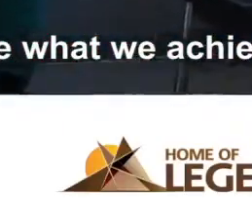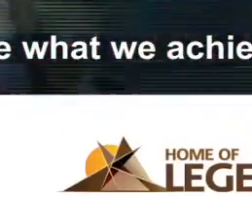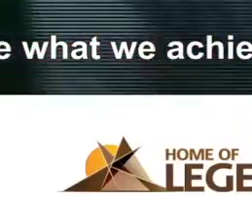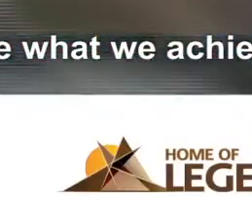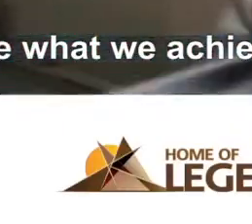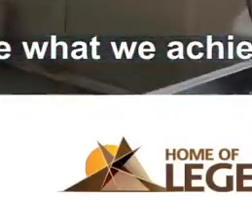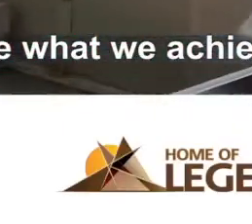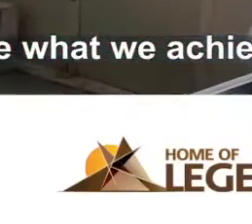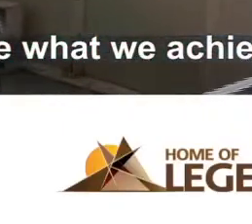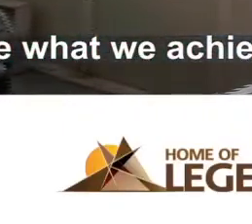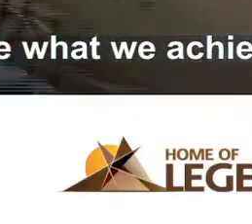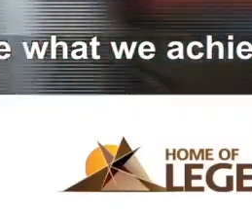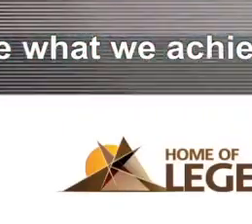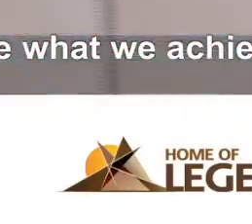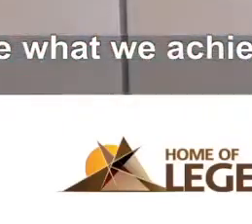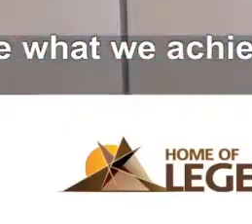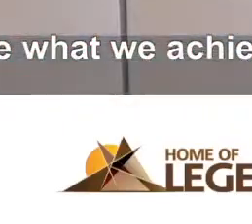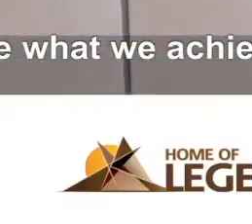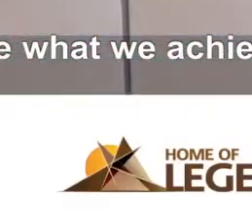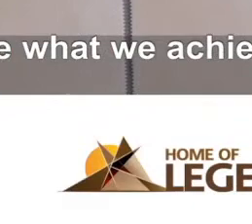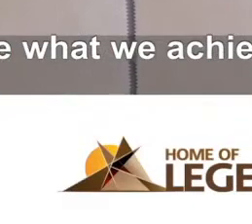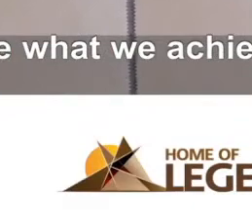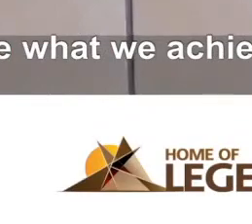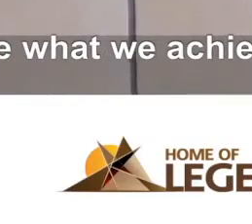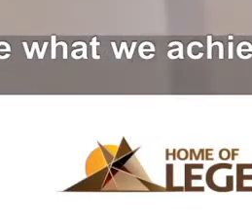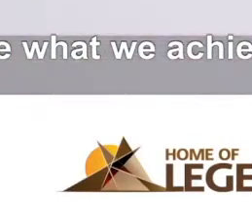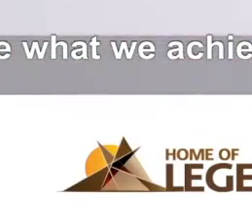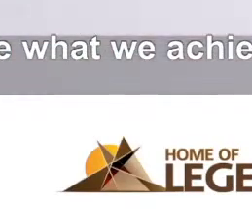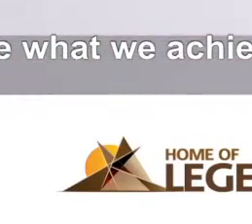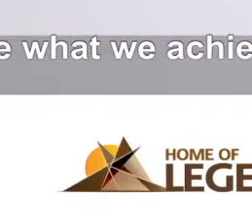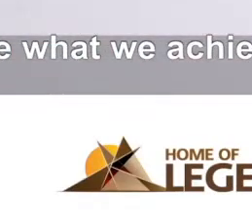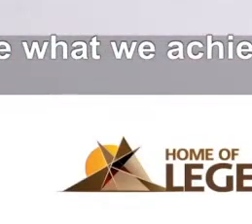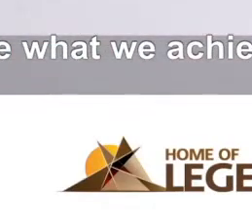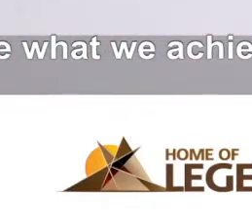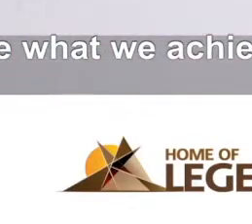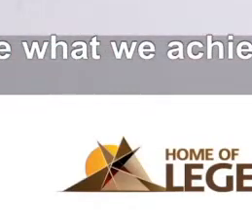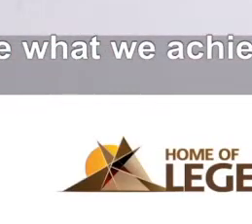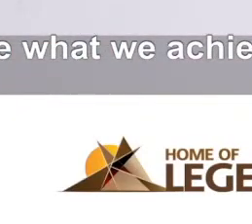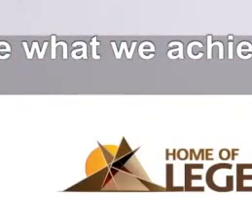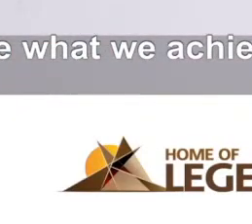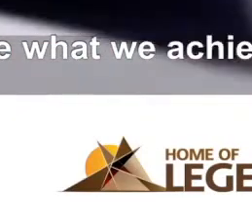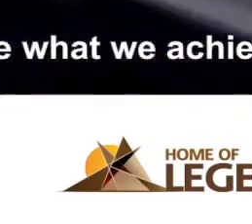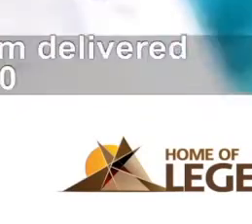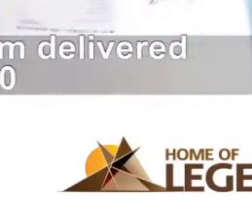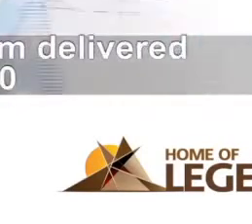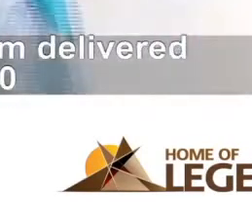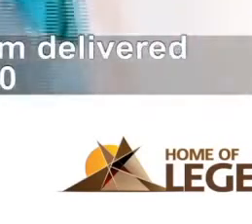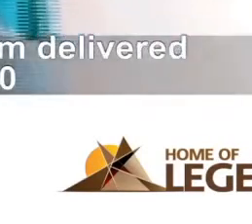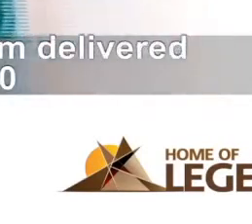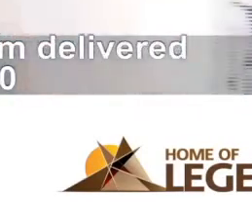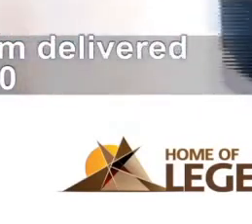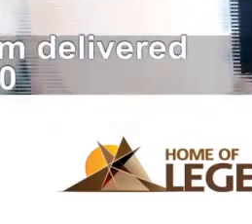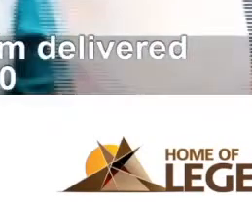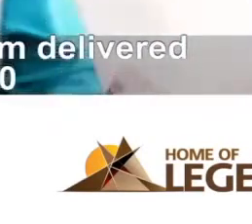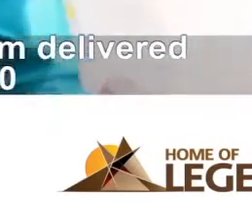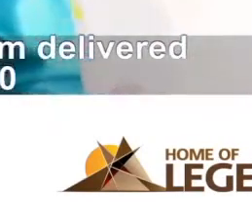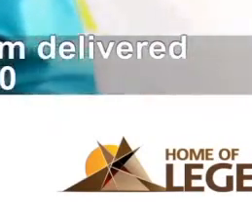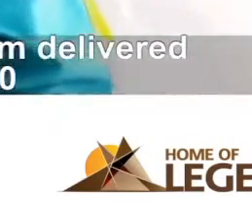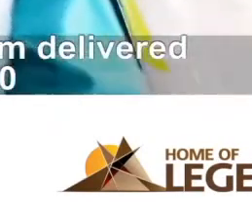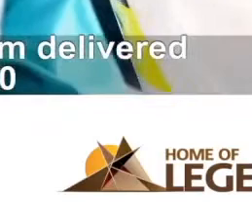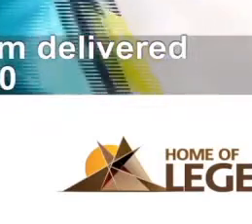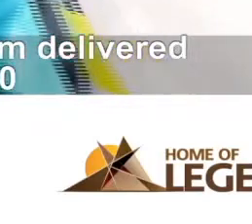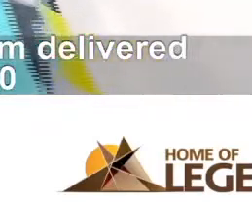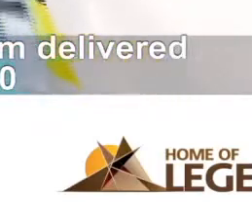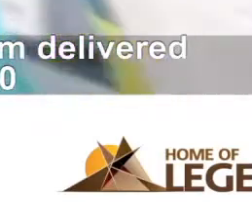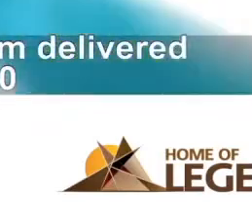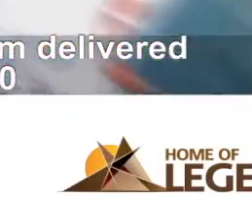5. And we did the 5 10 kg bags. We cut it up, we slice it, we chop it and we dice it for them, put it in bags